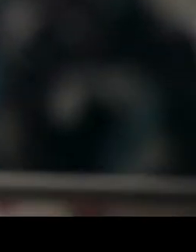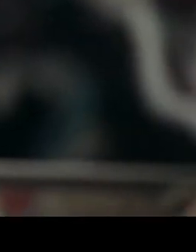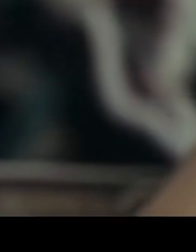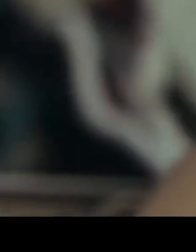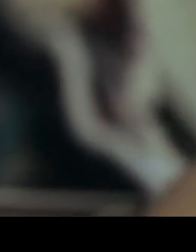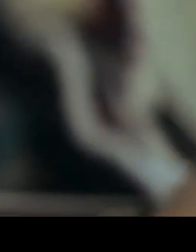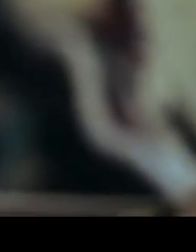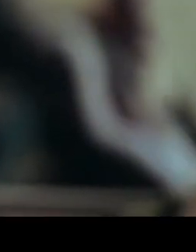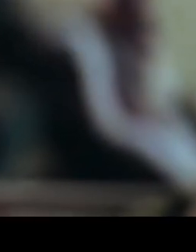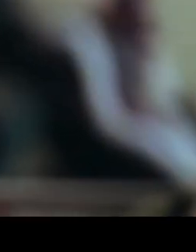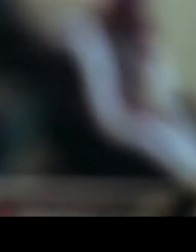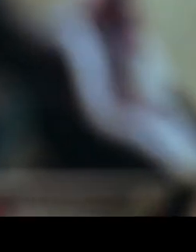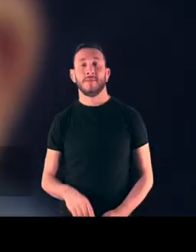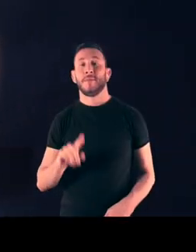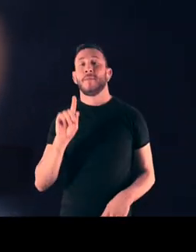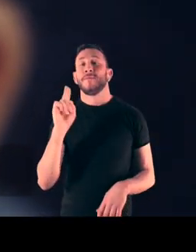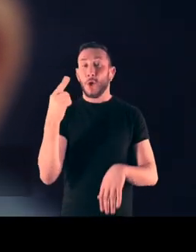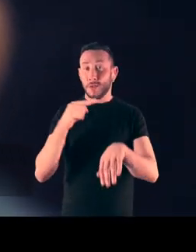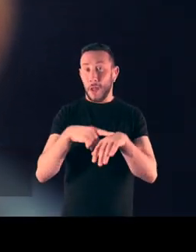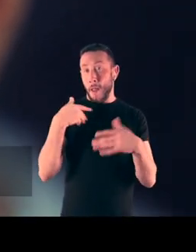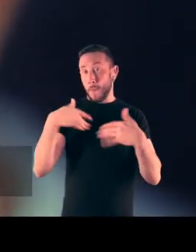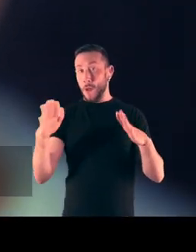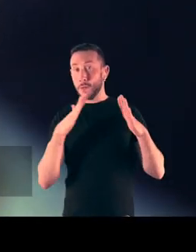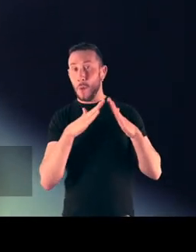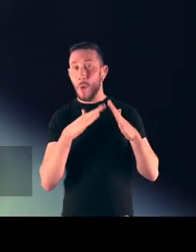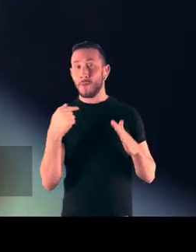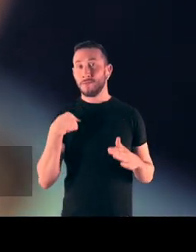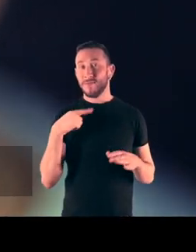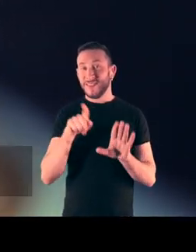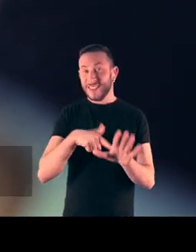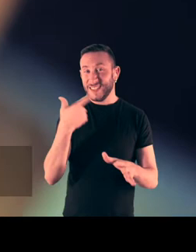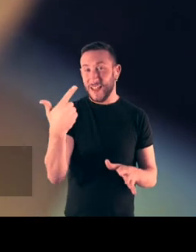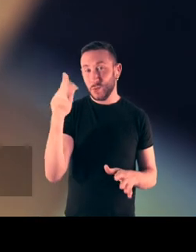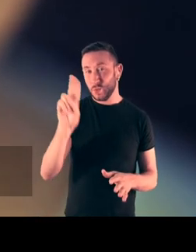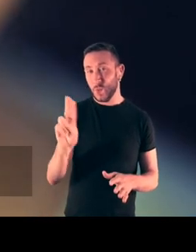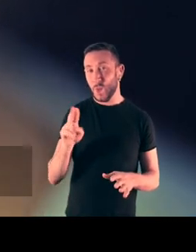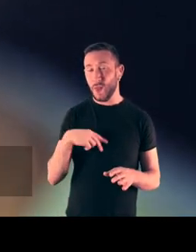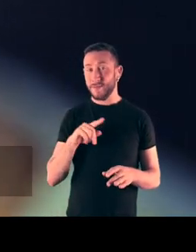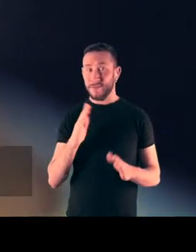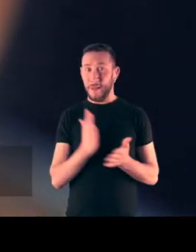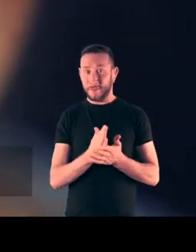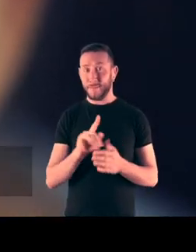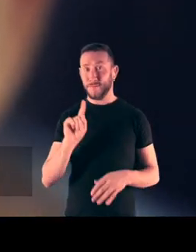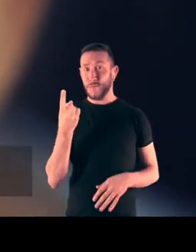suitcase with painted red roses. The first time I left home for school